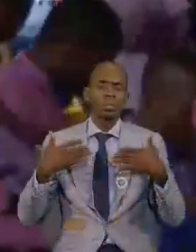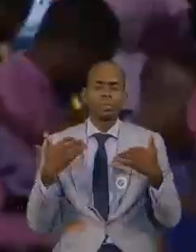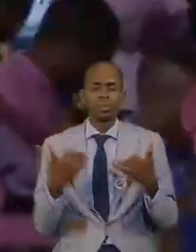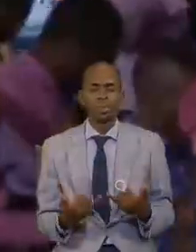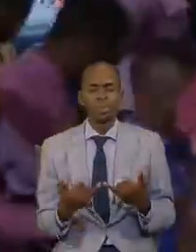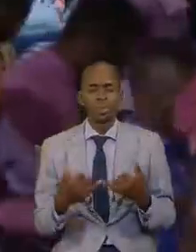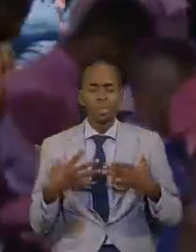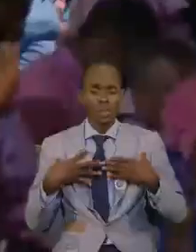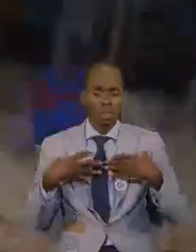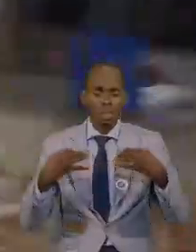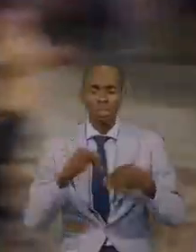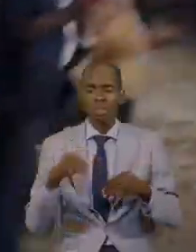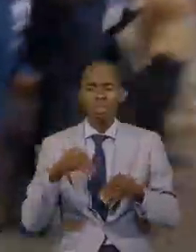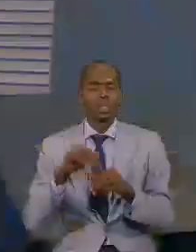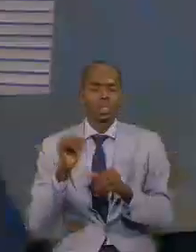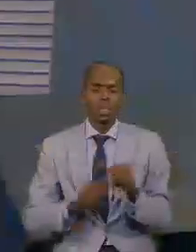Healing in every life.